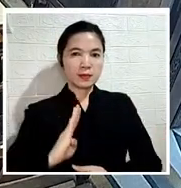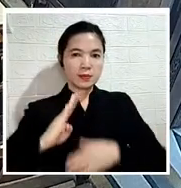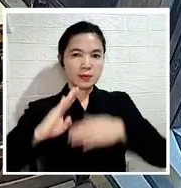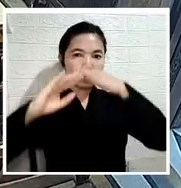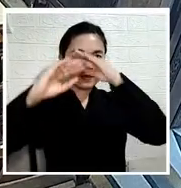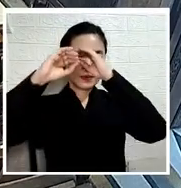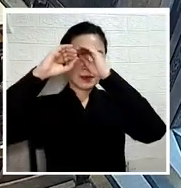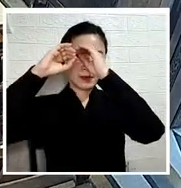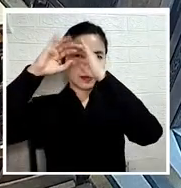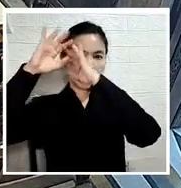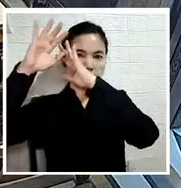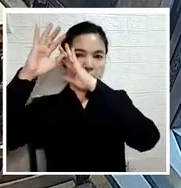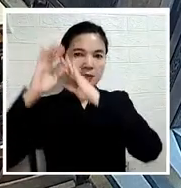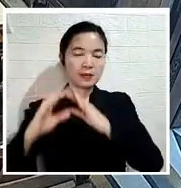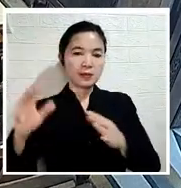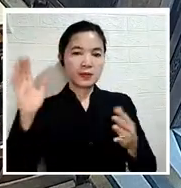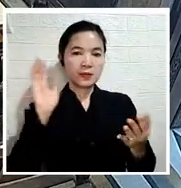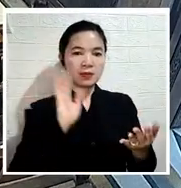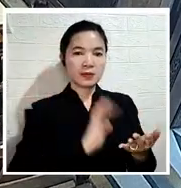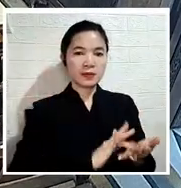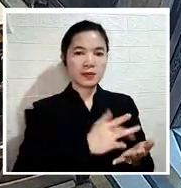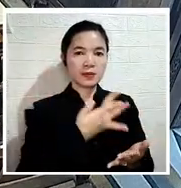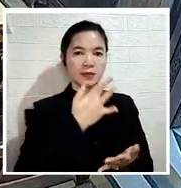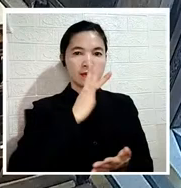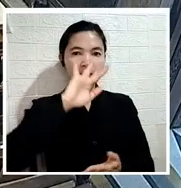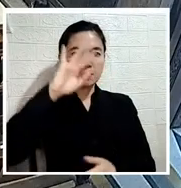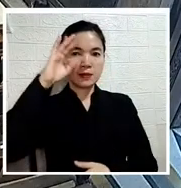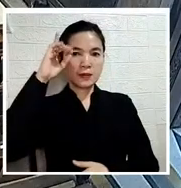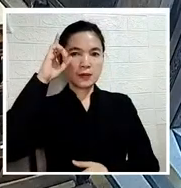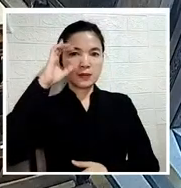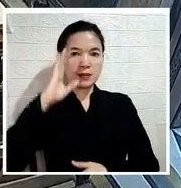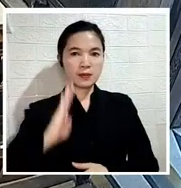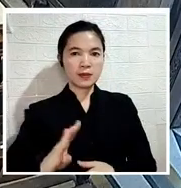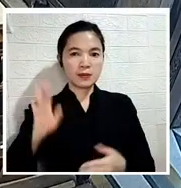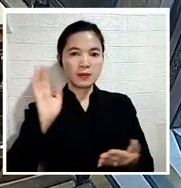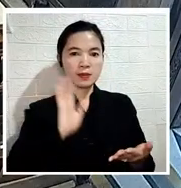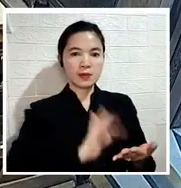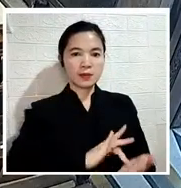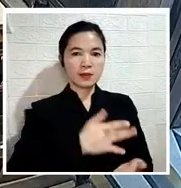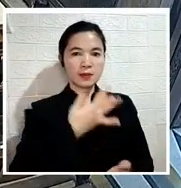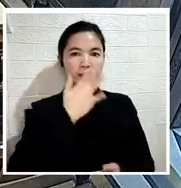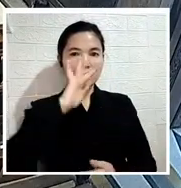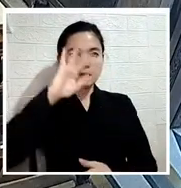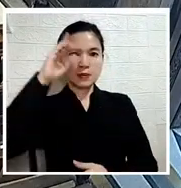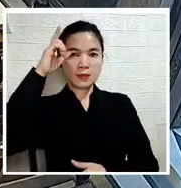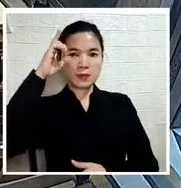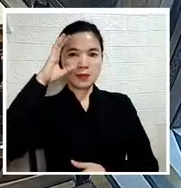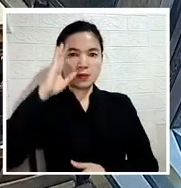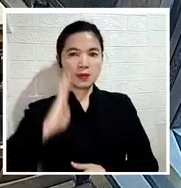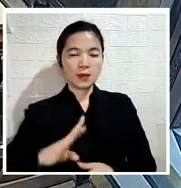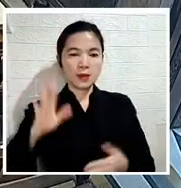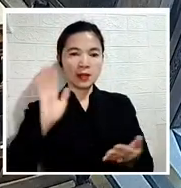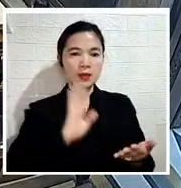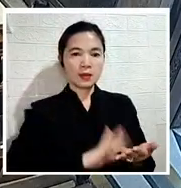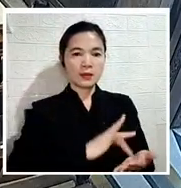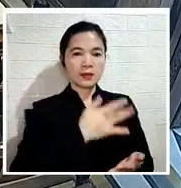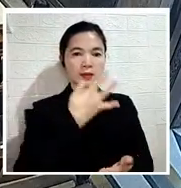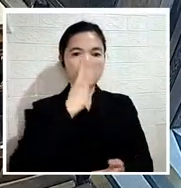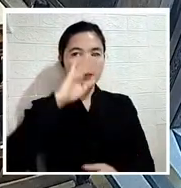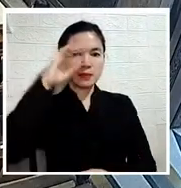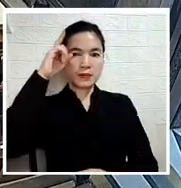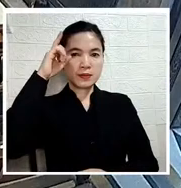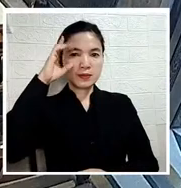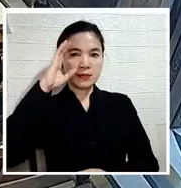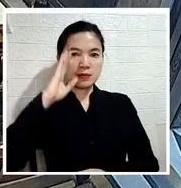God the Father, glory to God, glory to God. Glory